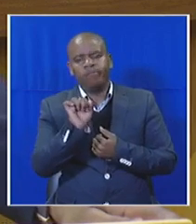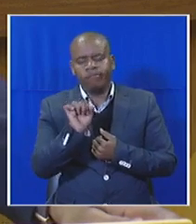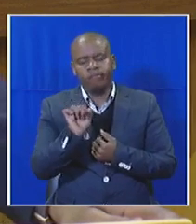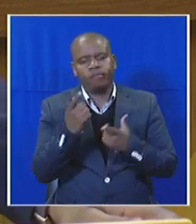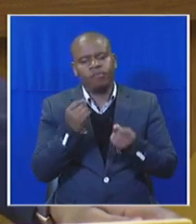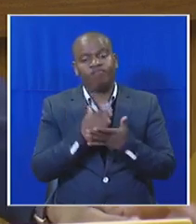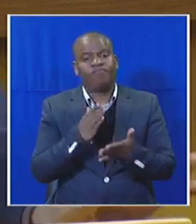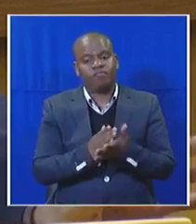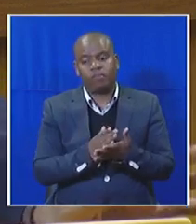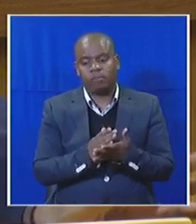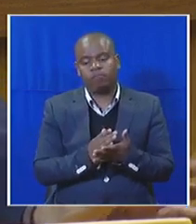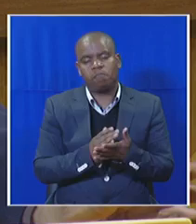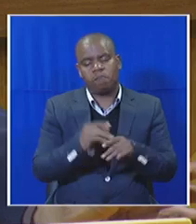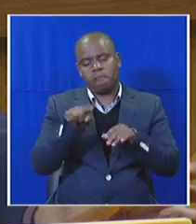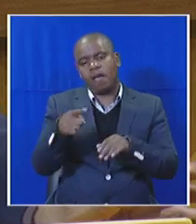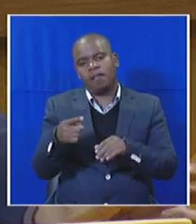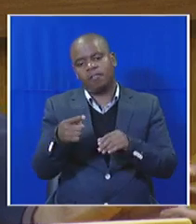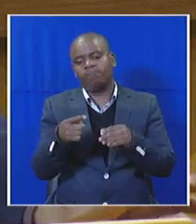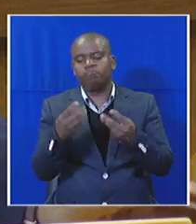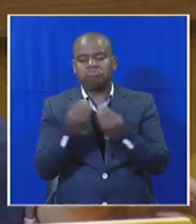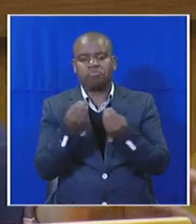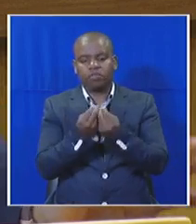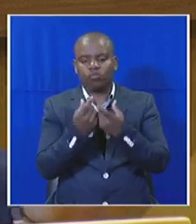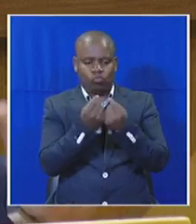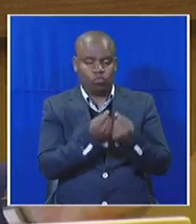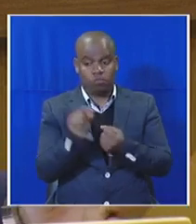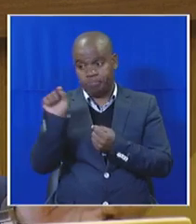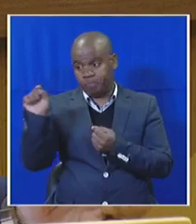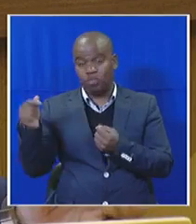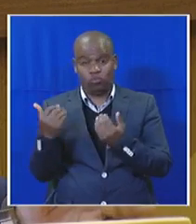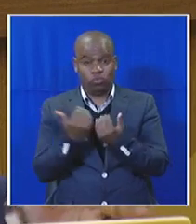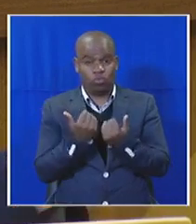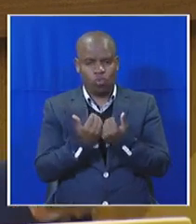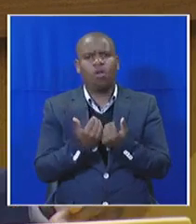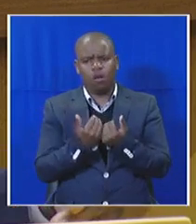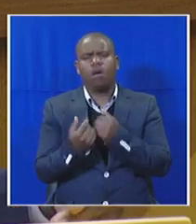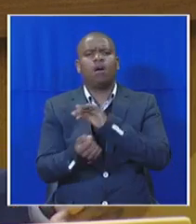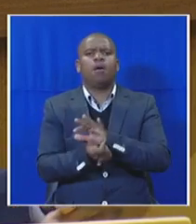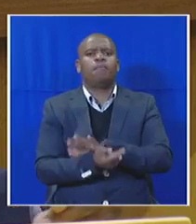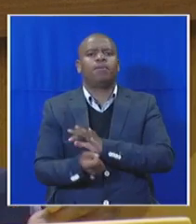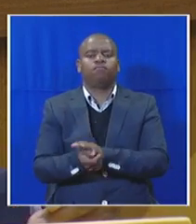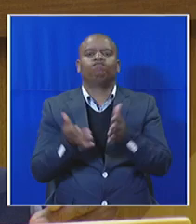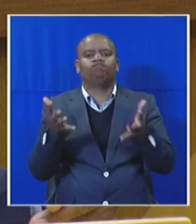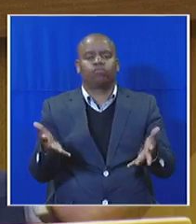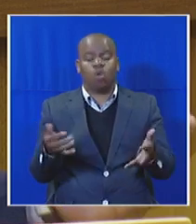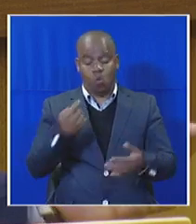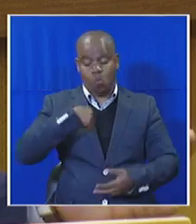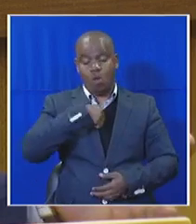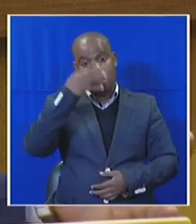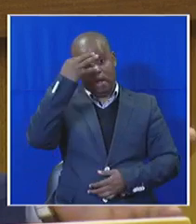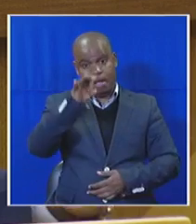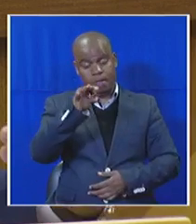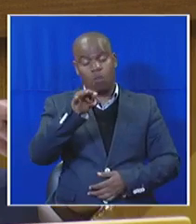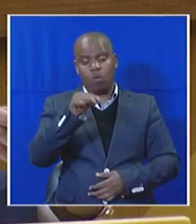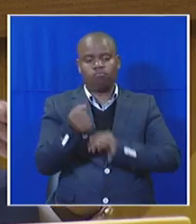by donating certain things in certain schools. So that's how it has been going. As government, we are rolling this